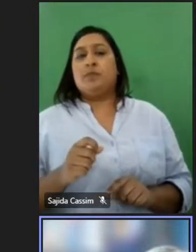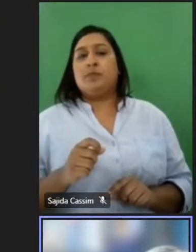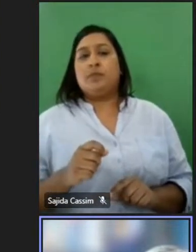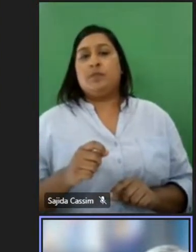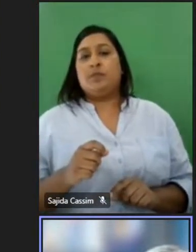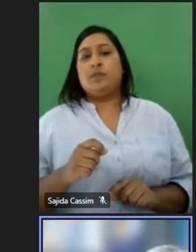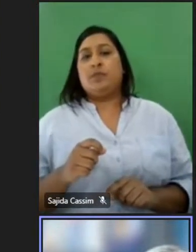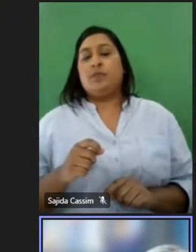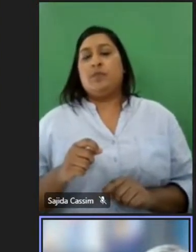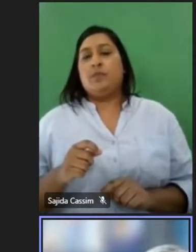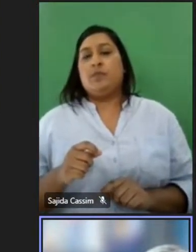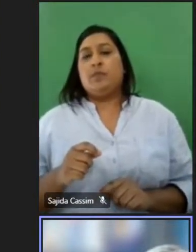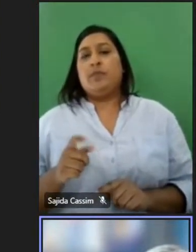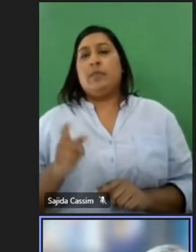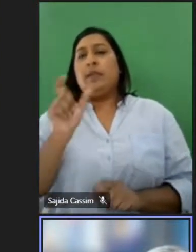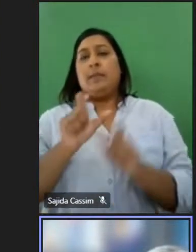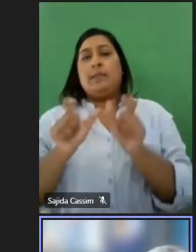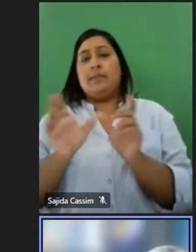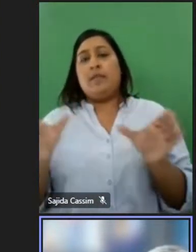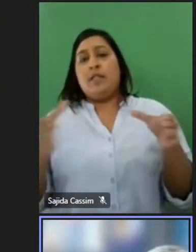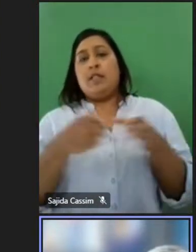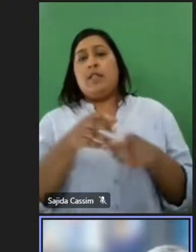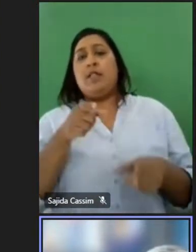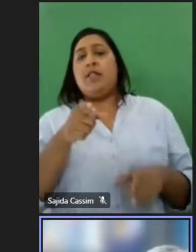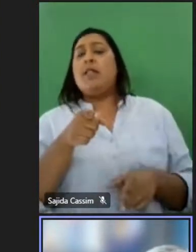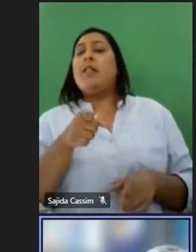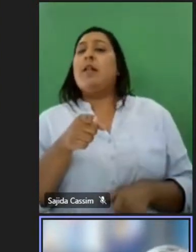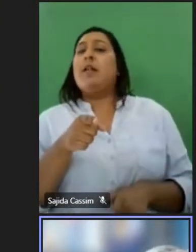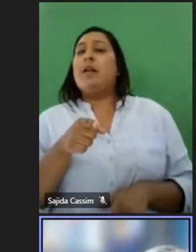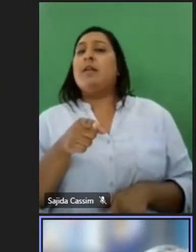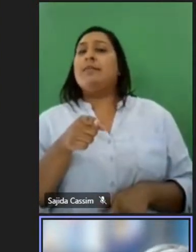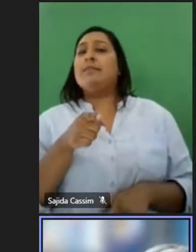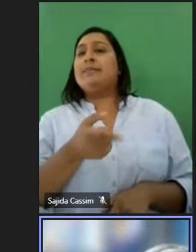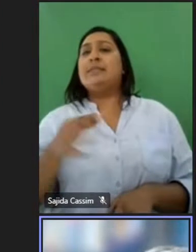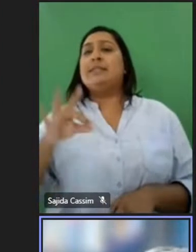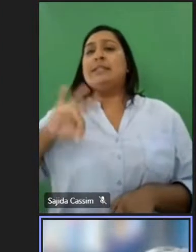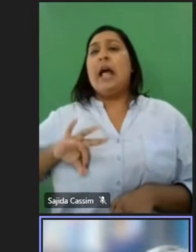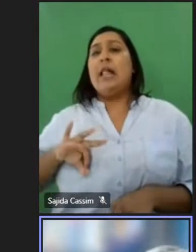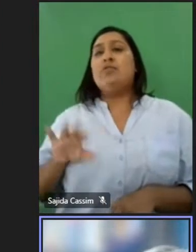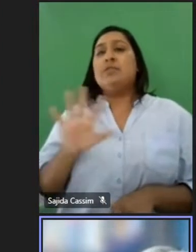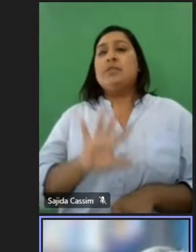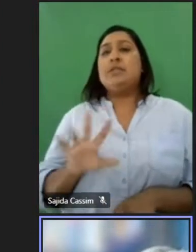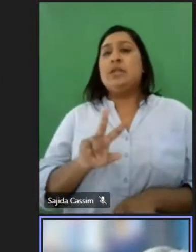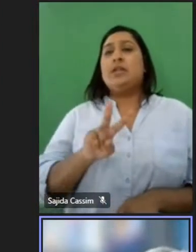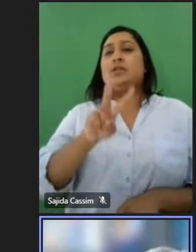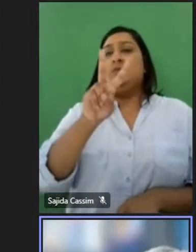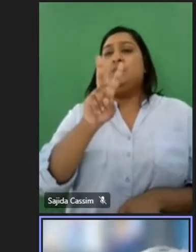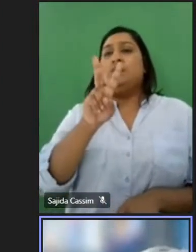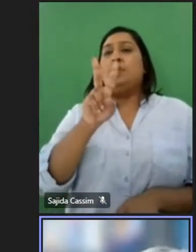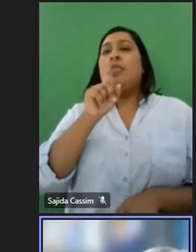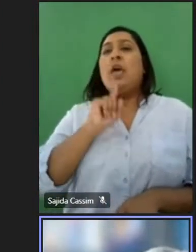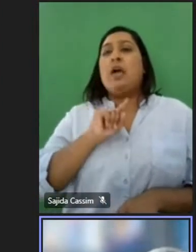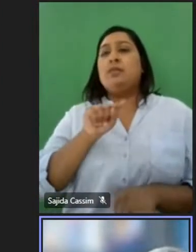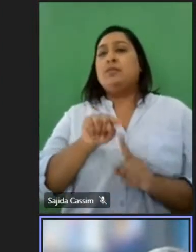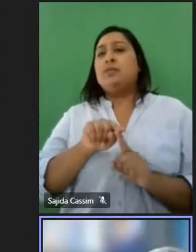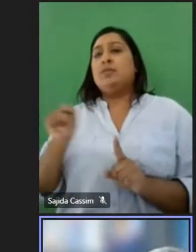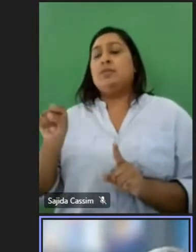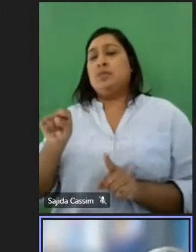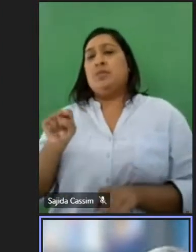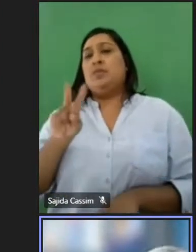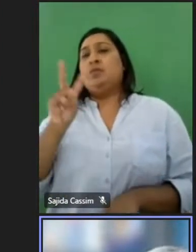share of people were living on an income between 2,500 and 5,000 rand a month, but